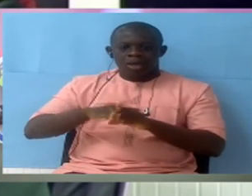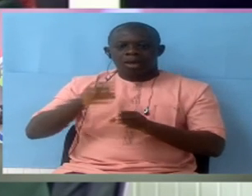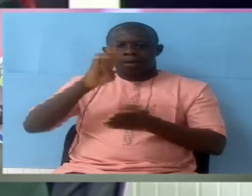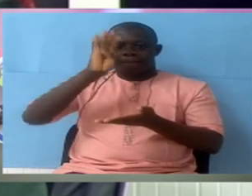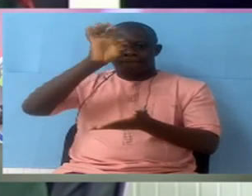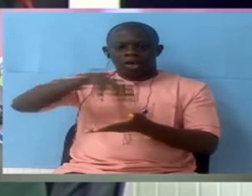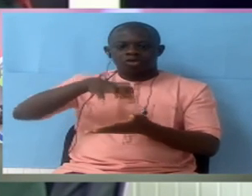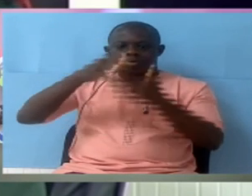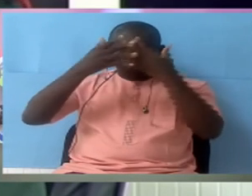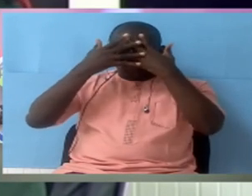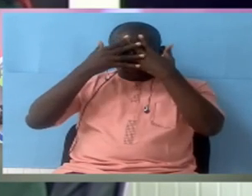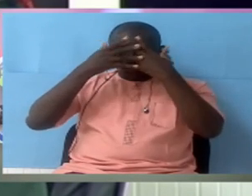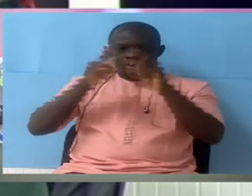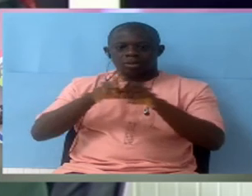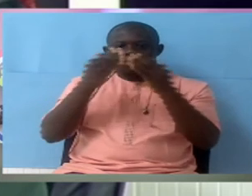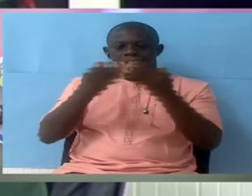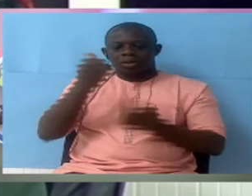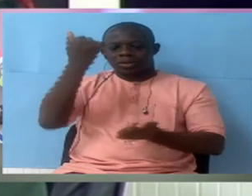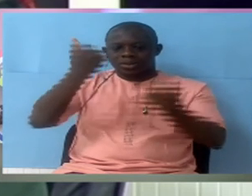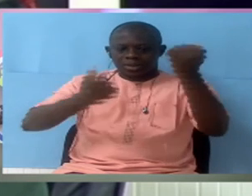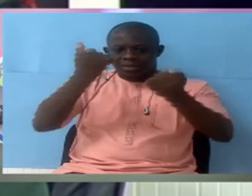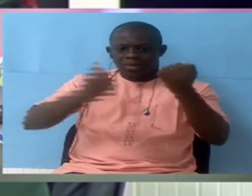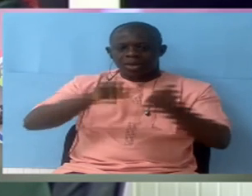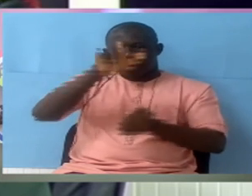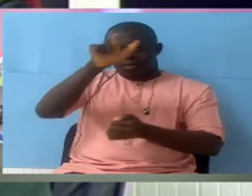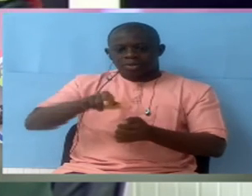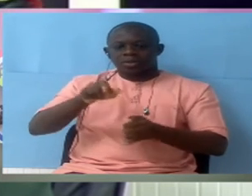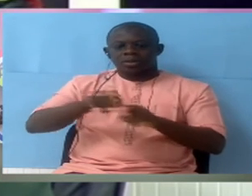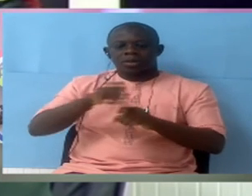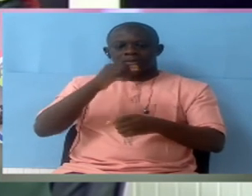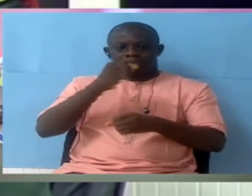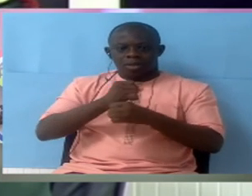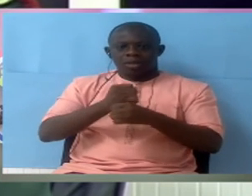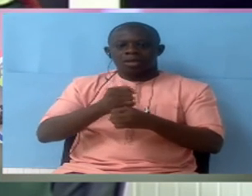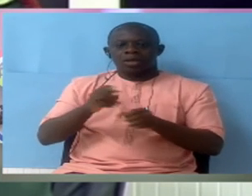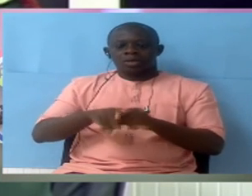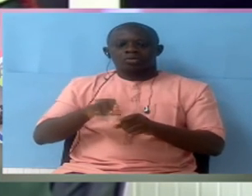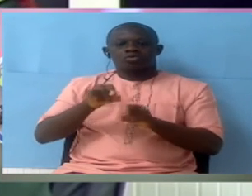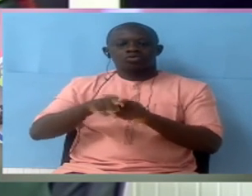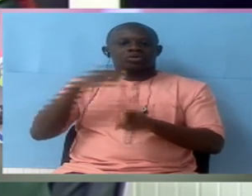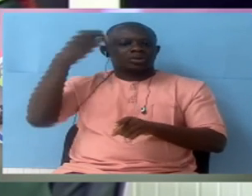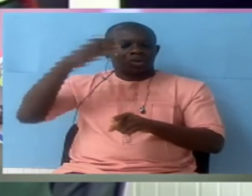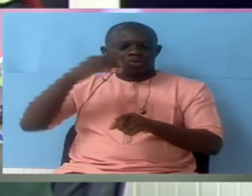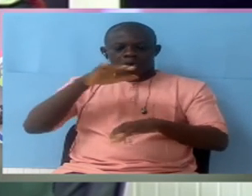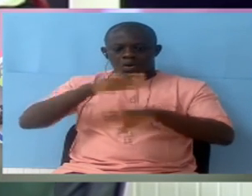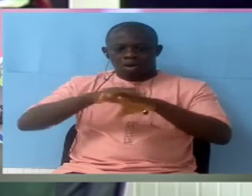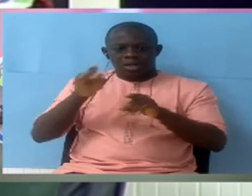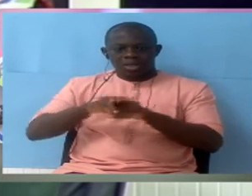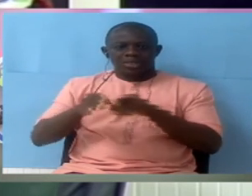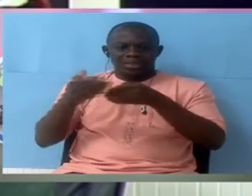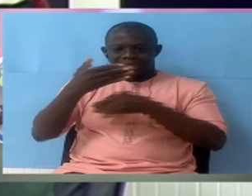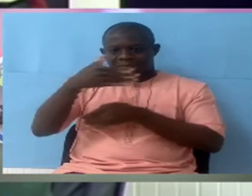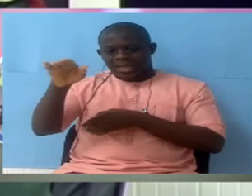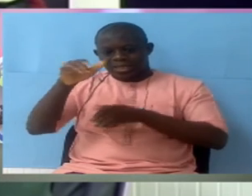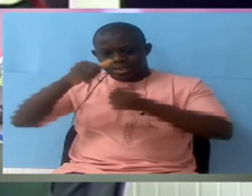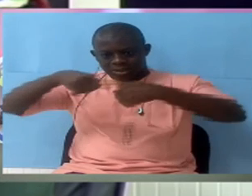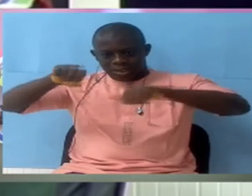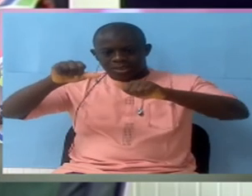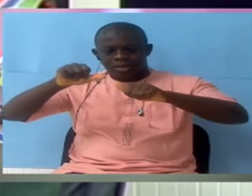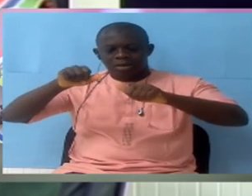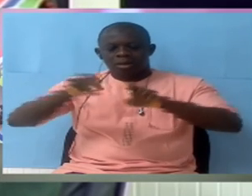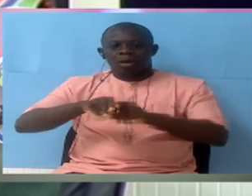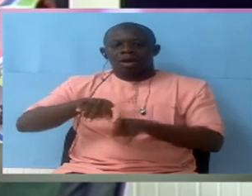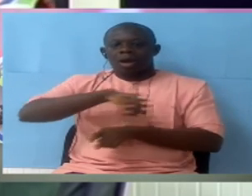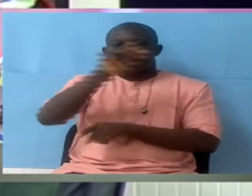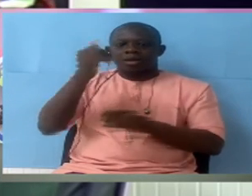2. The driver signal to the right. Driver be signal ci wali ndeyjor. And then